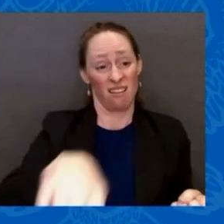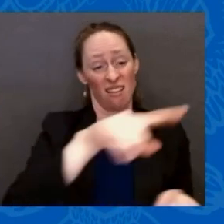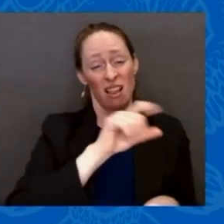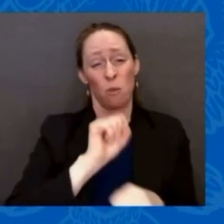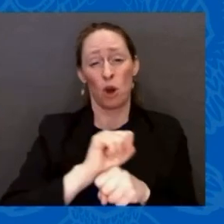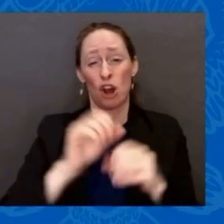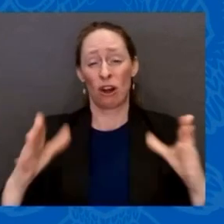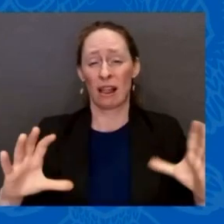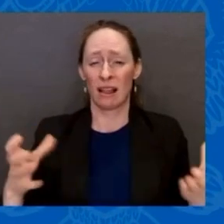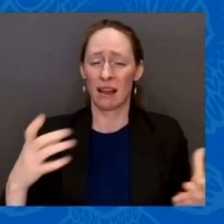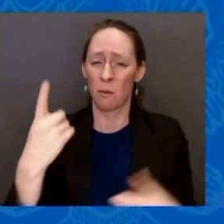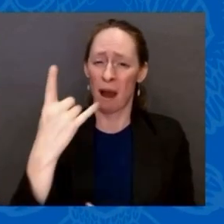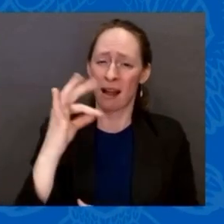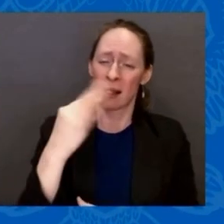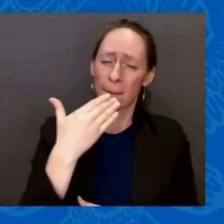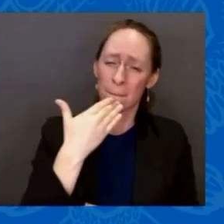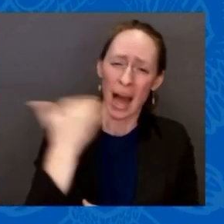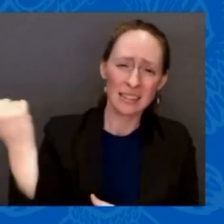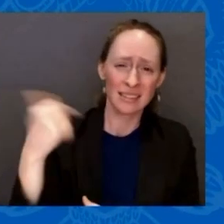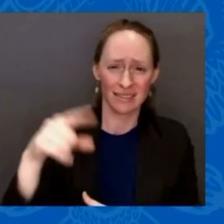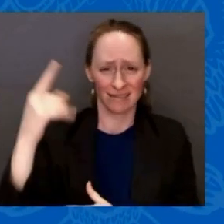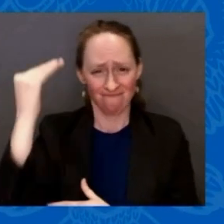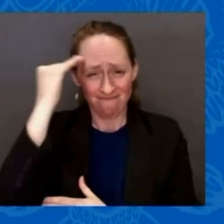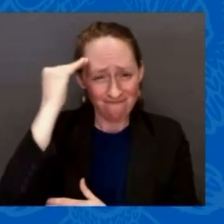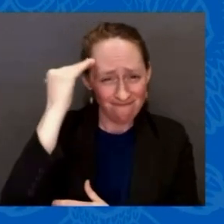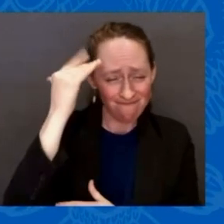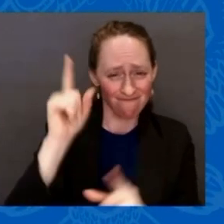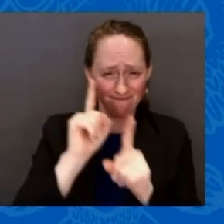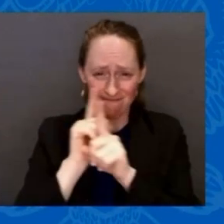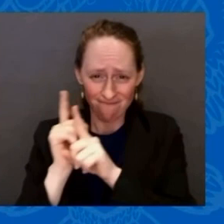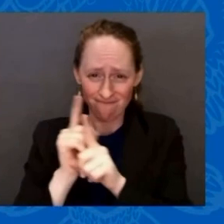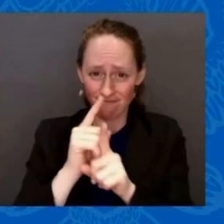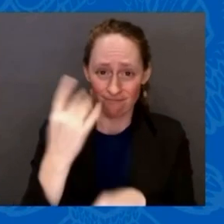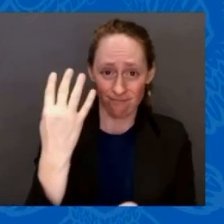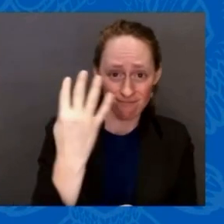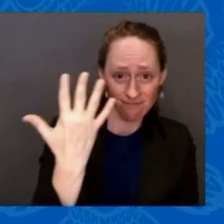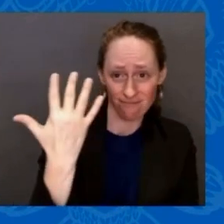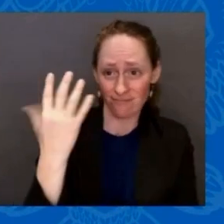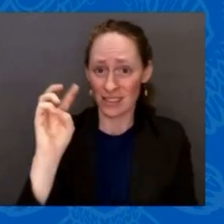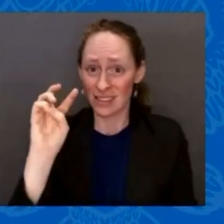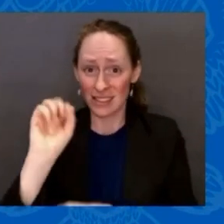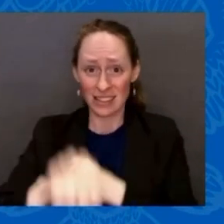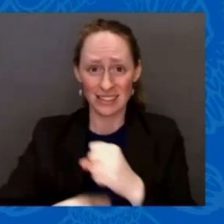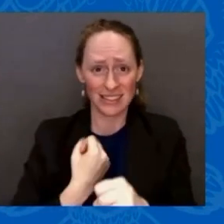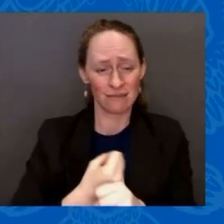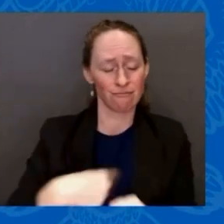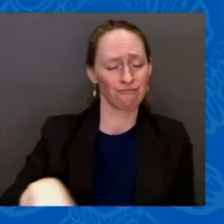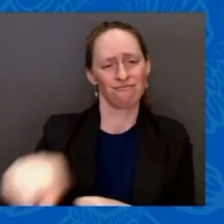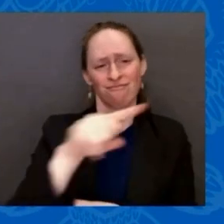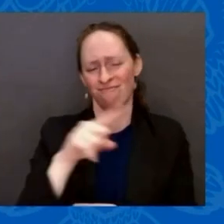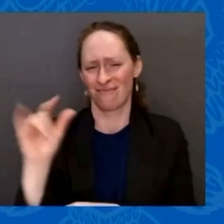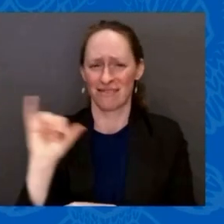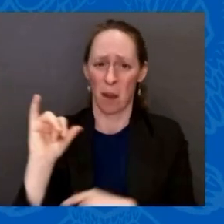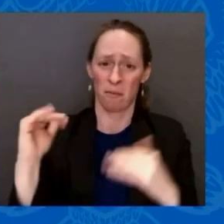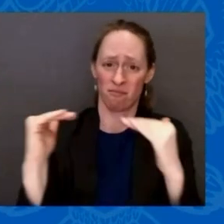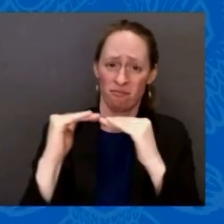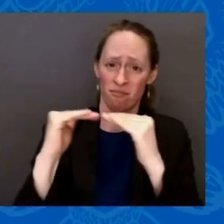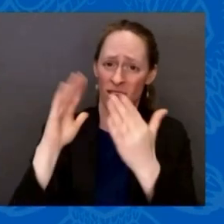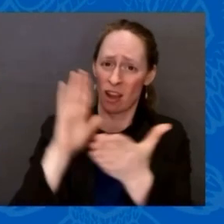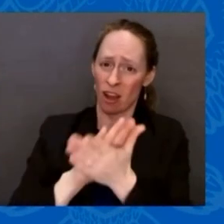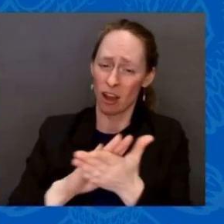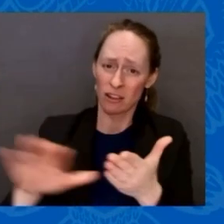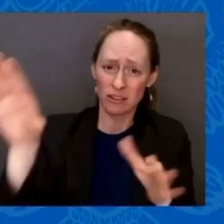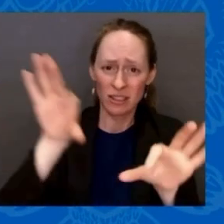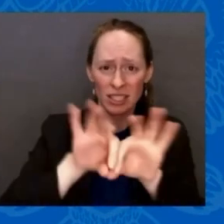It's like going to college. They'll do the right job on time. Long-term costs for business is less. You know,